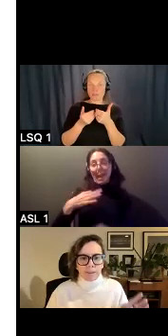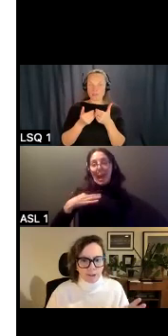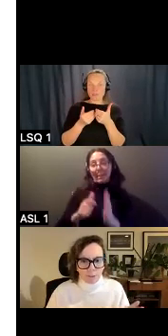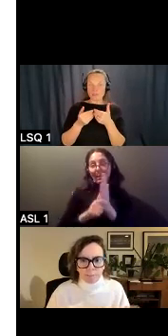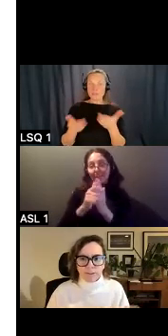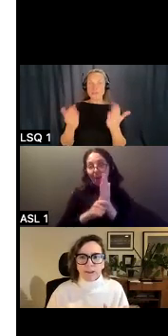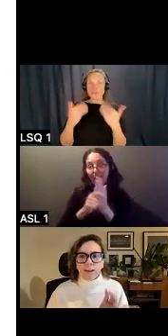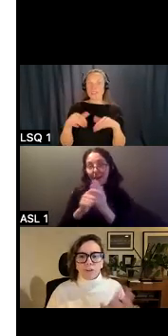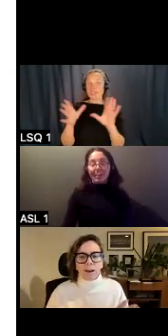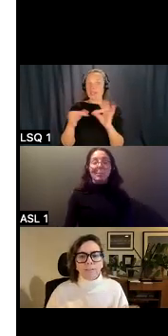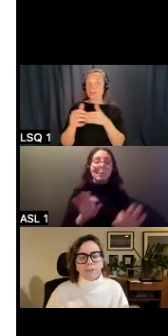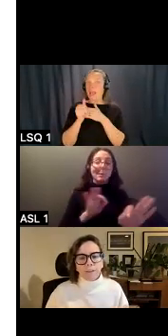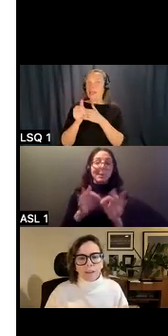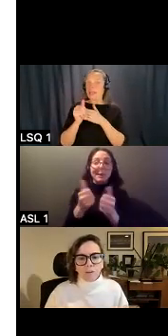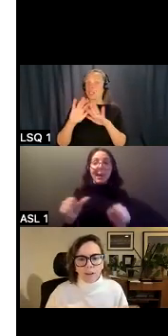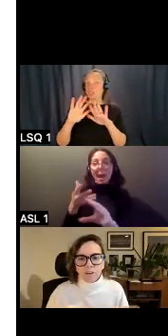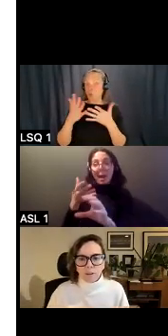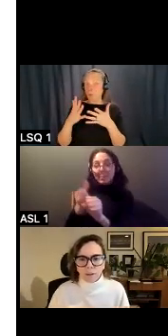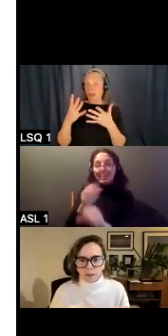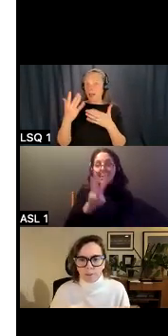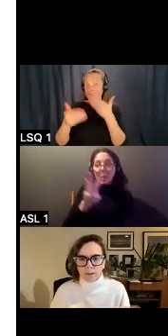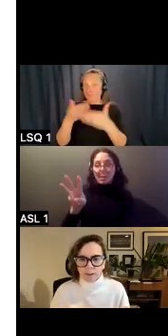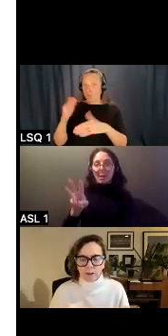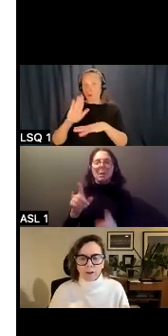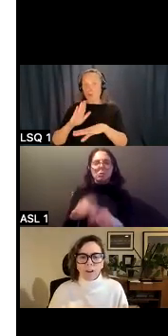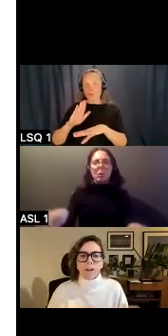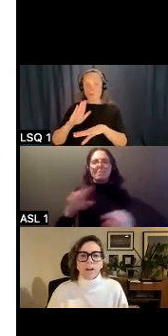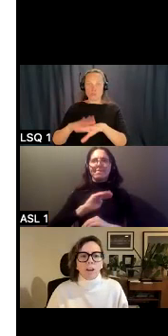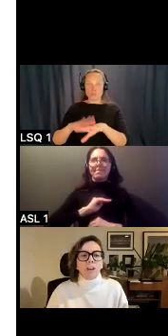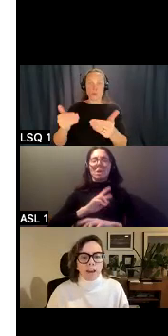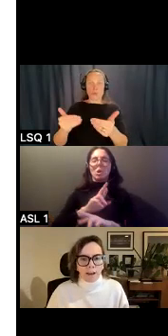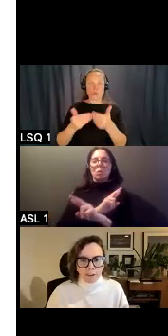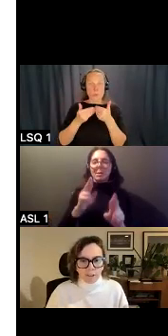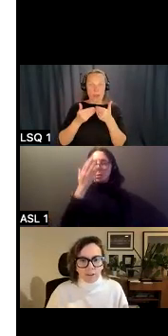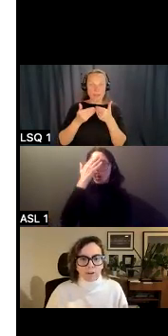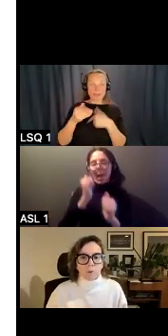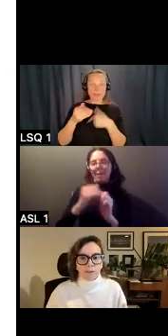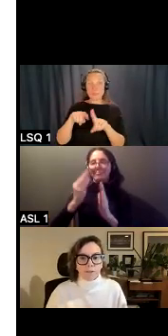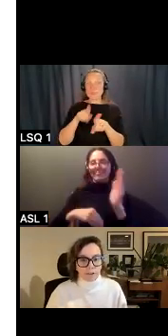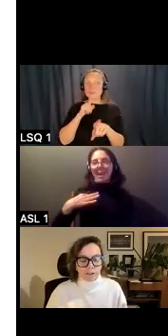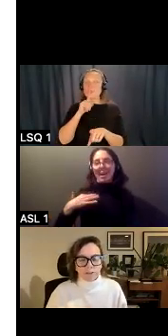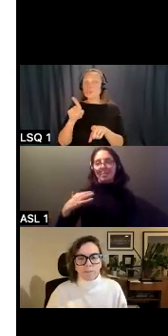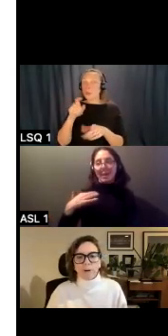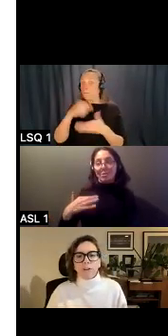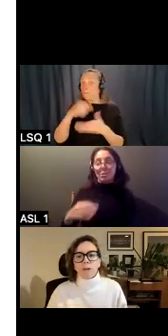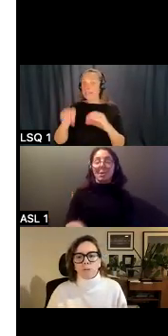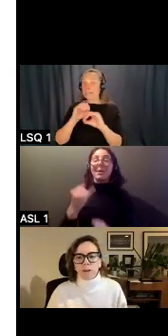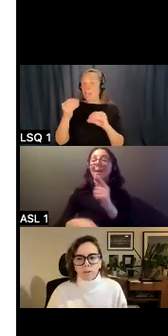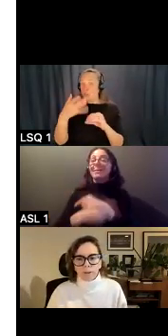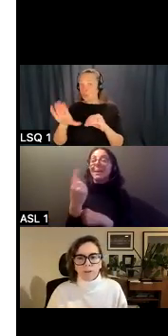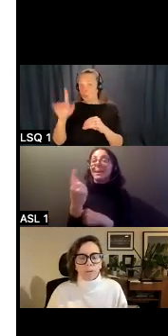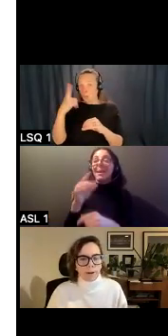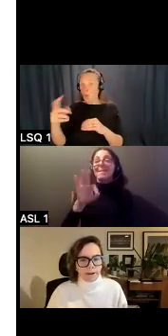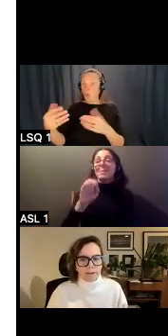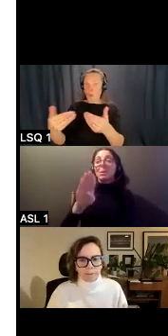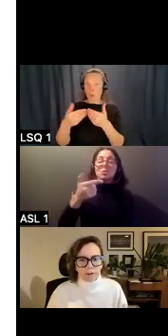any updates on the website, ensure you have everything you need to complete your application. You'll have until the 21st of February